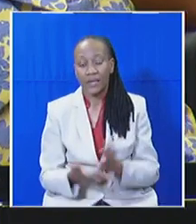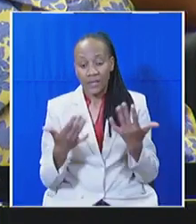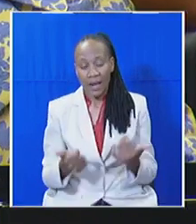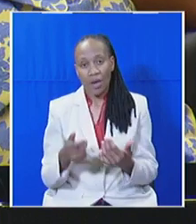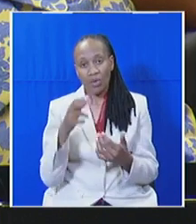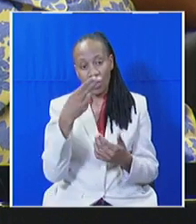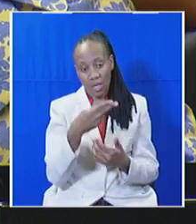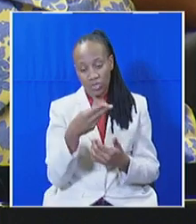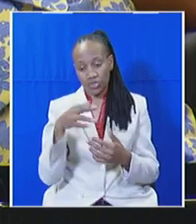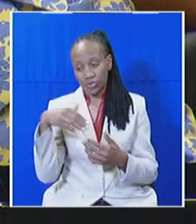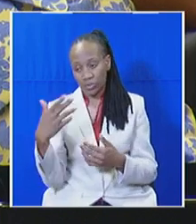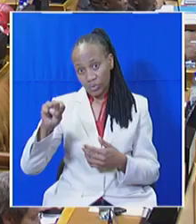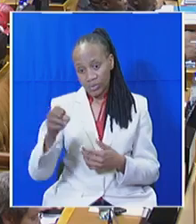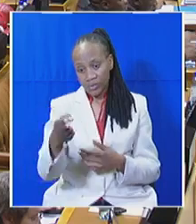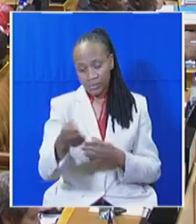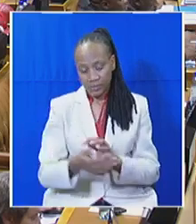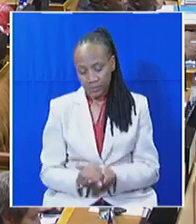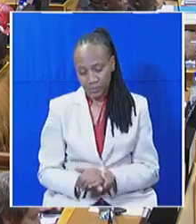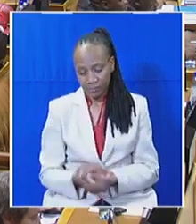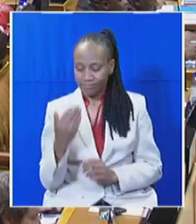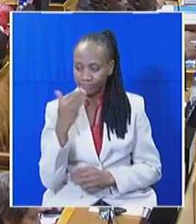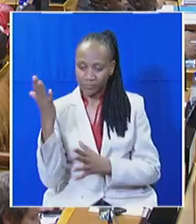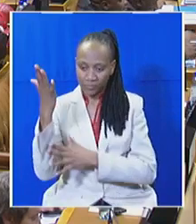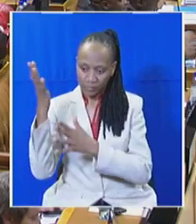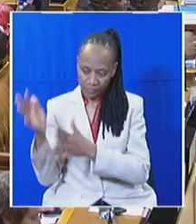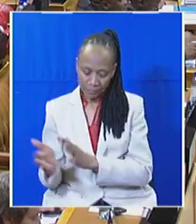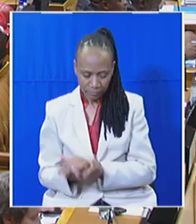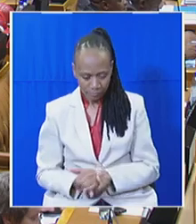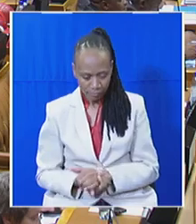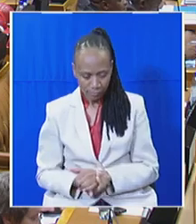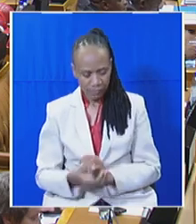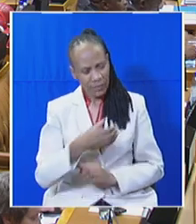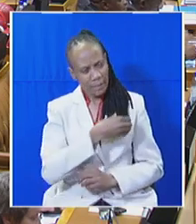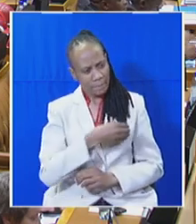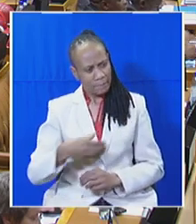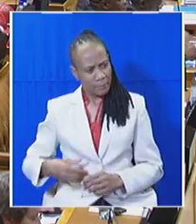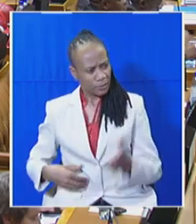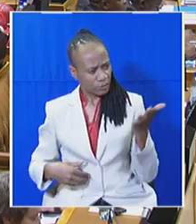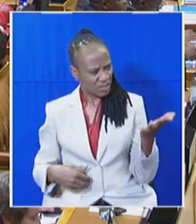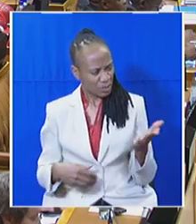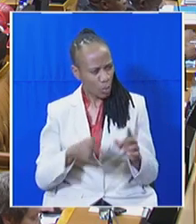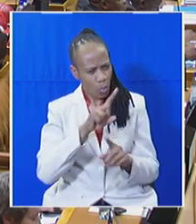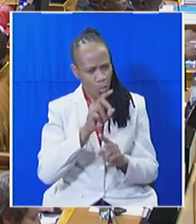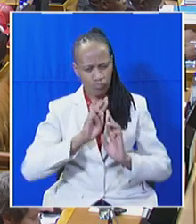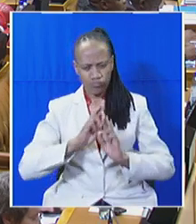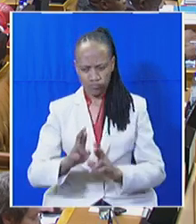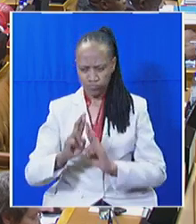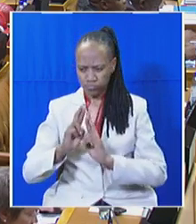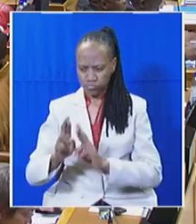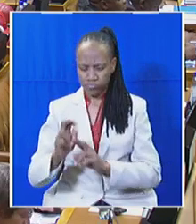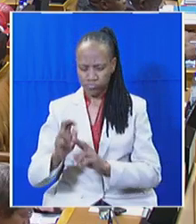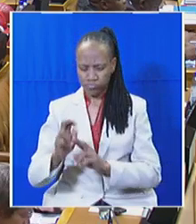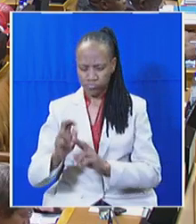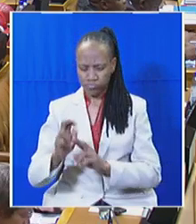Lewis. Thank you very much, Madam President. Your answers on economic questions today have really, I think, shown